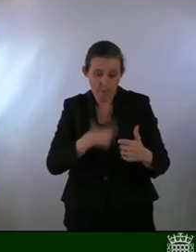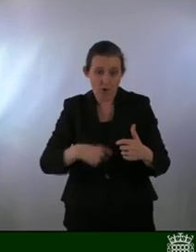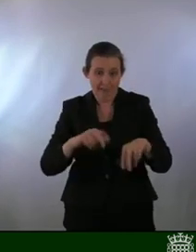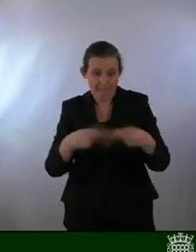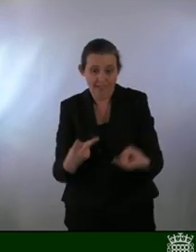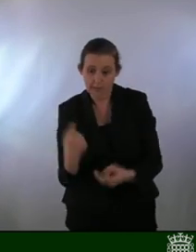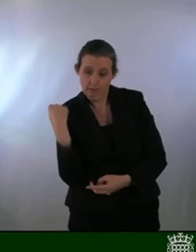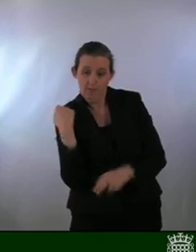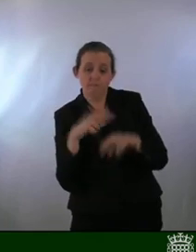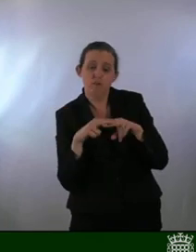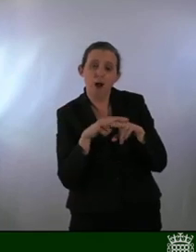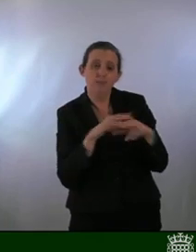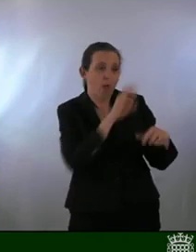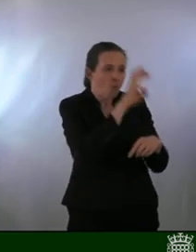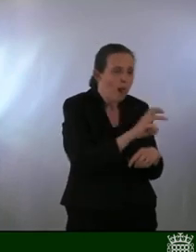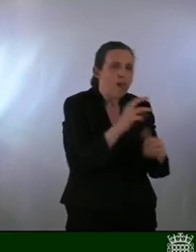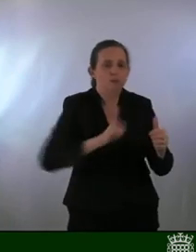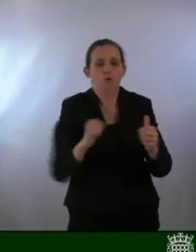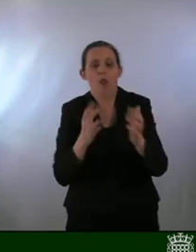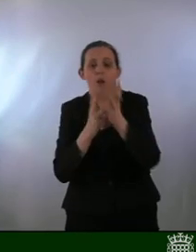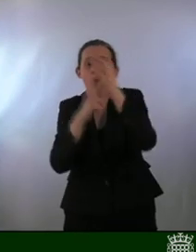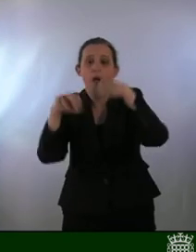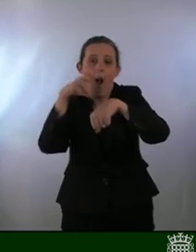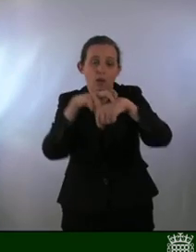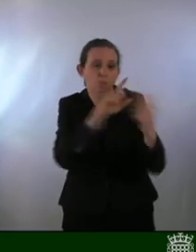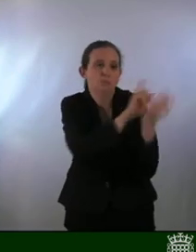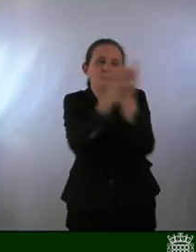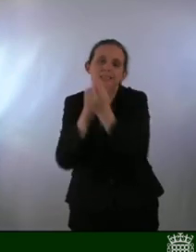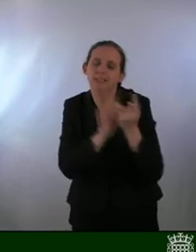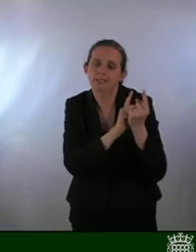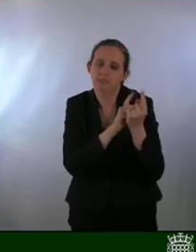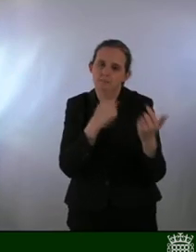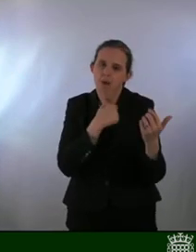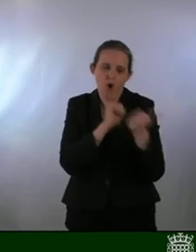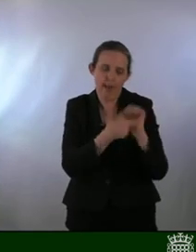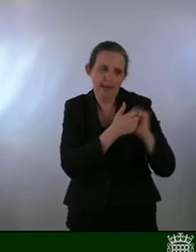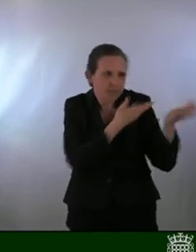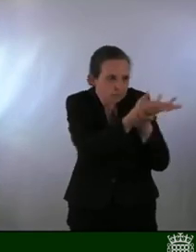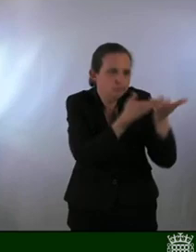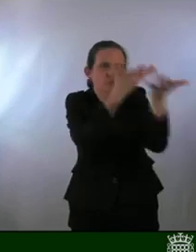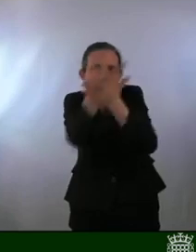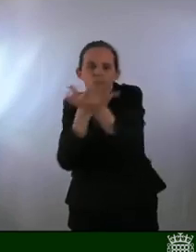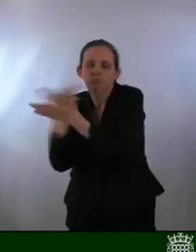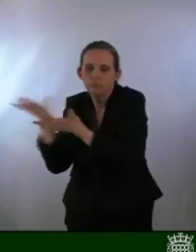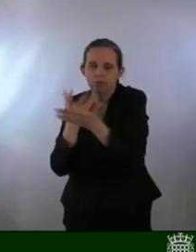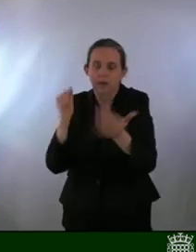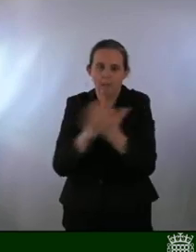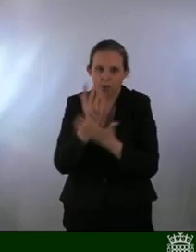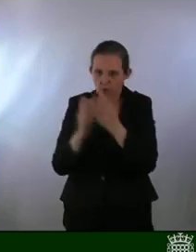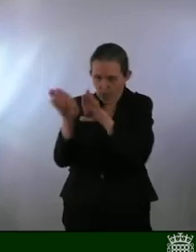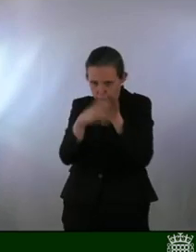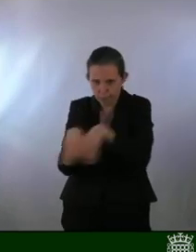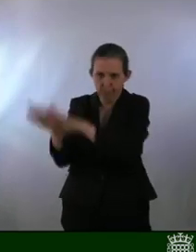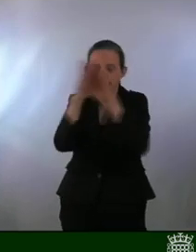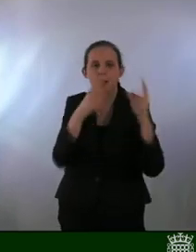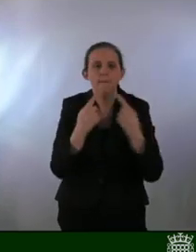on Friday to meet my counterparts to try to ensure that we have as coordinated a message as possible. But of